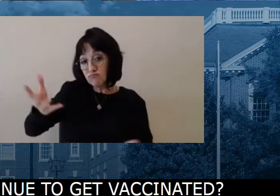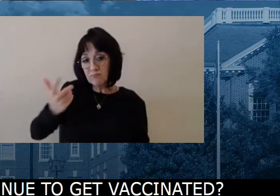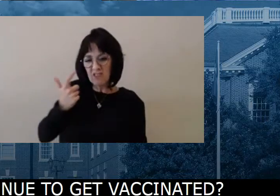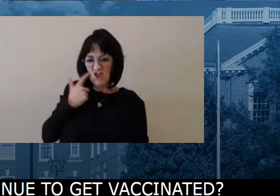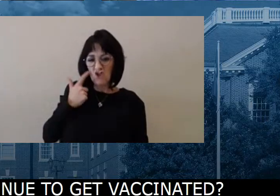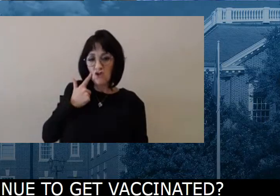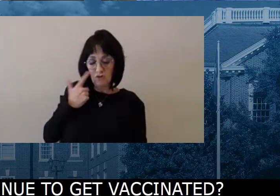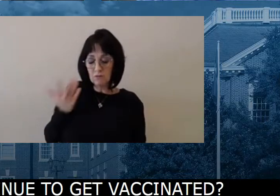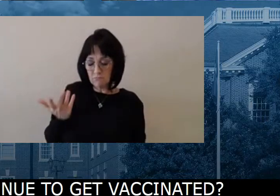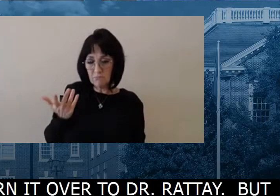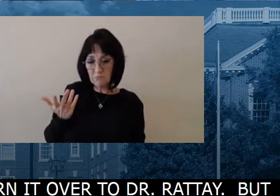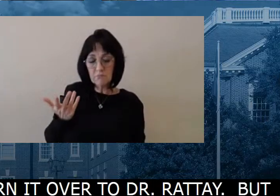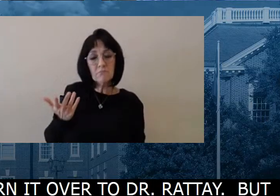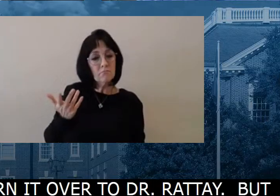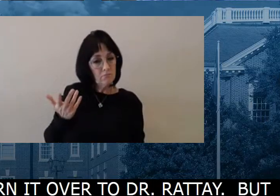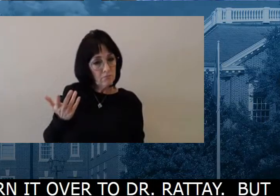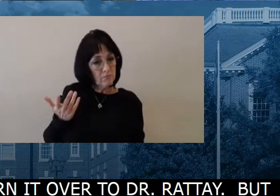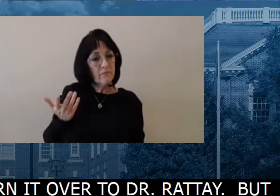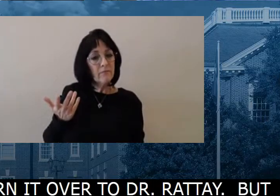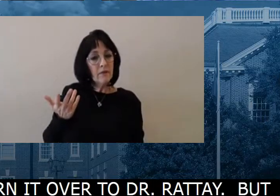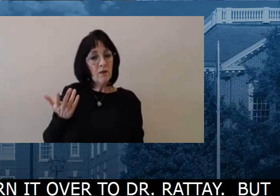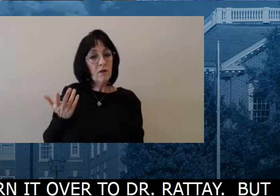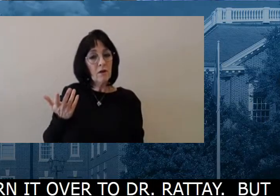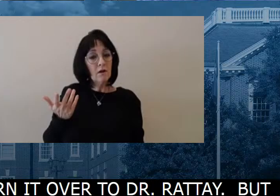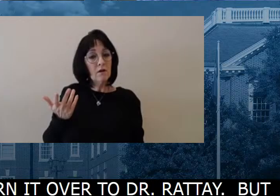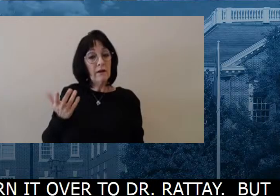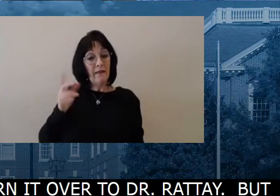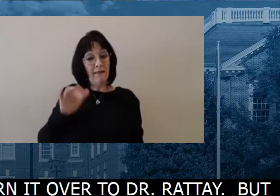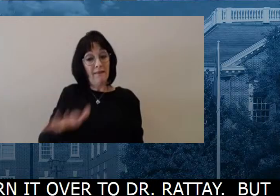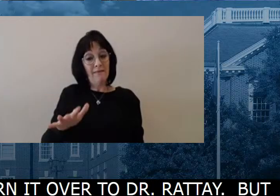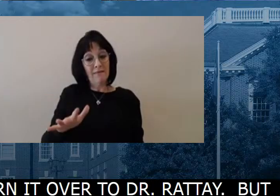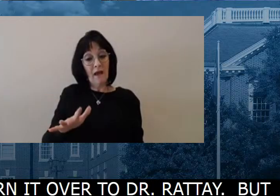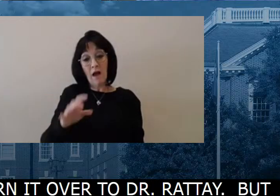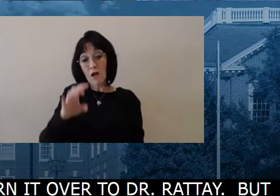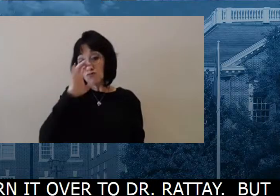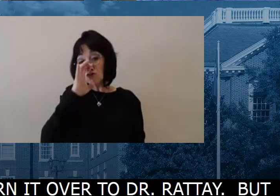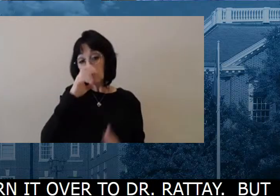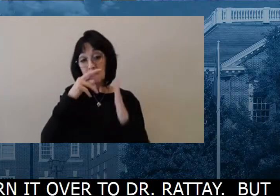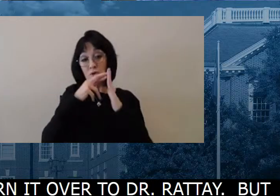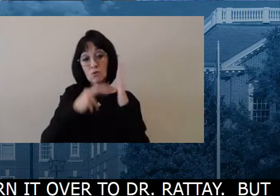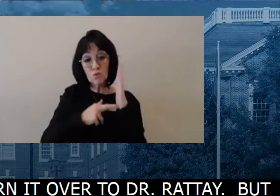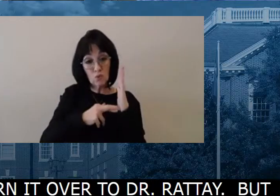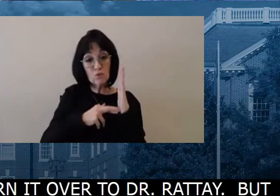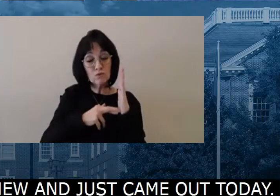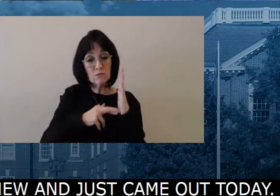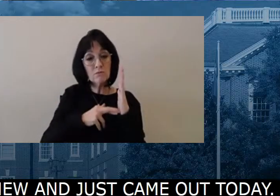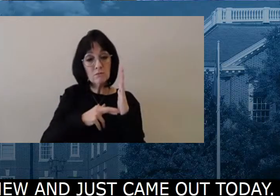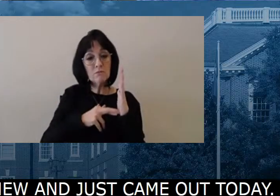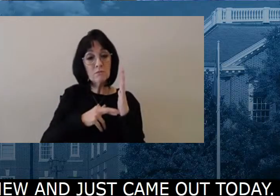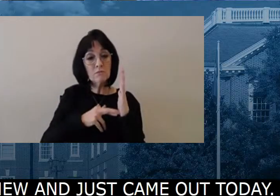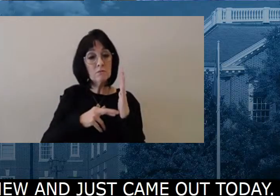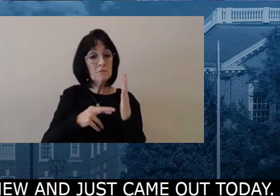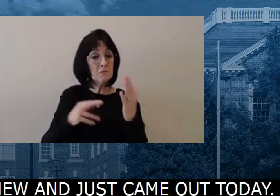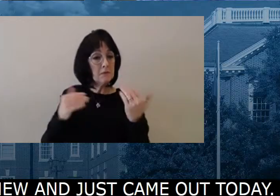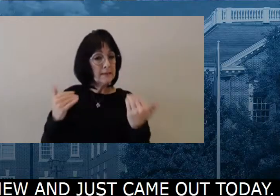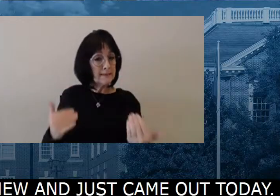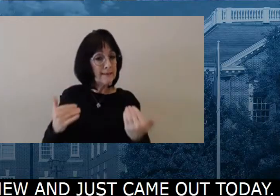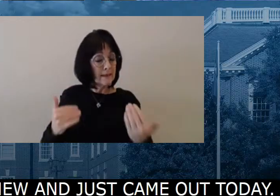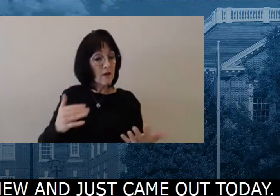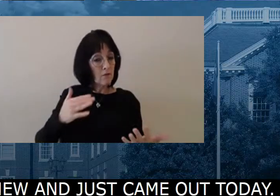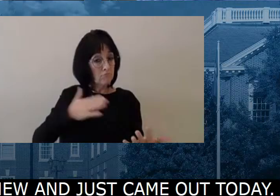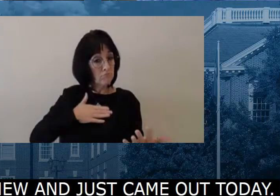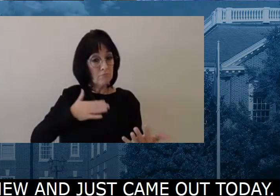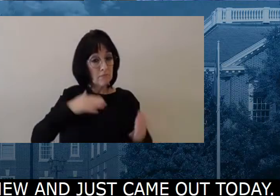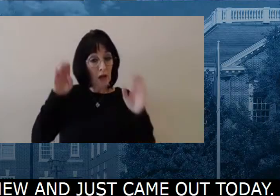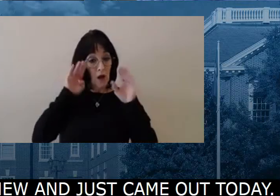goes into our thinking about restrictions within the economy. The focus, again, primarily